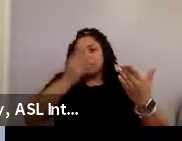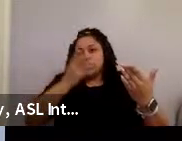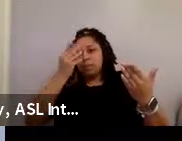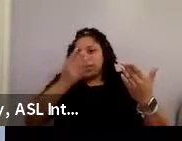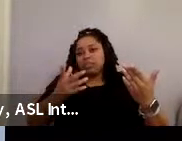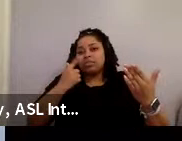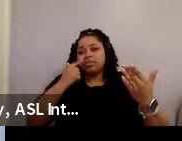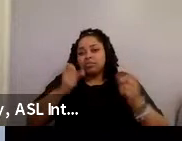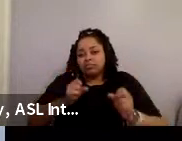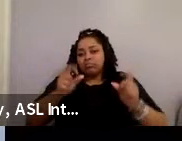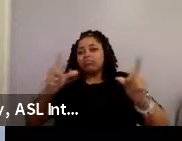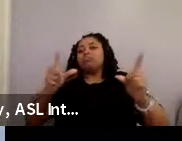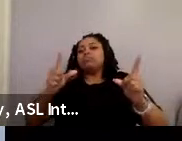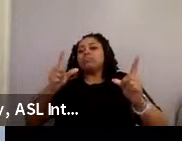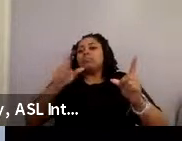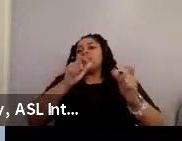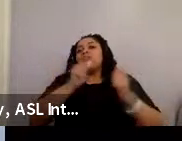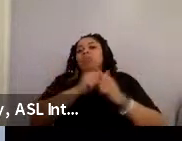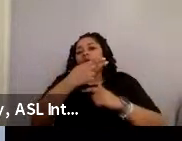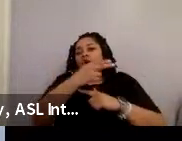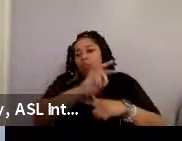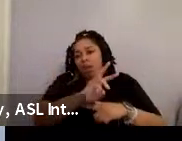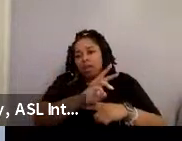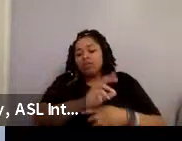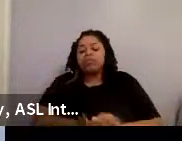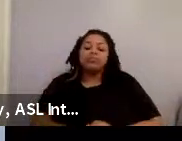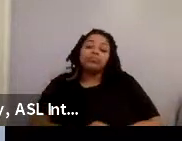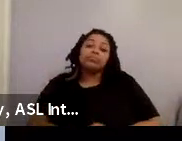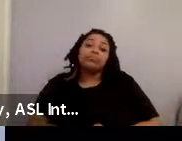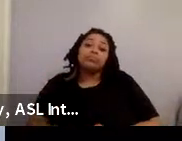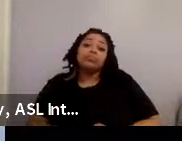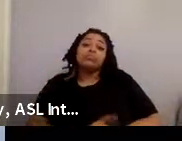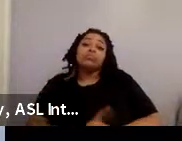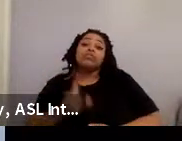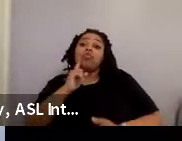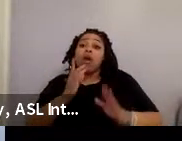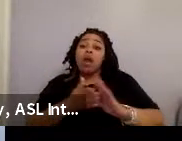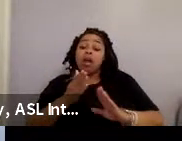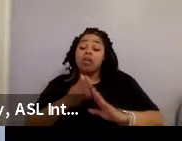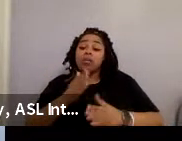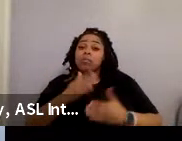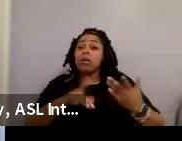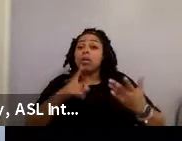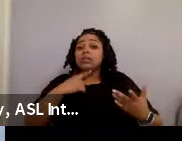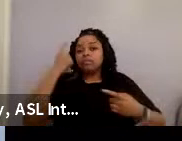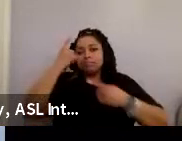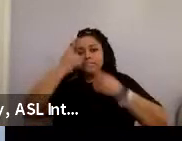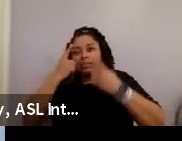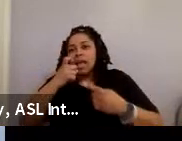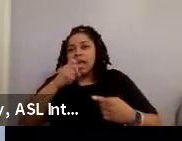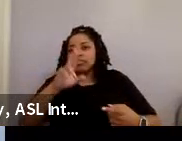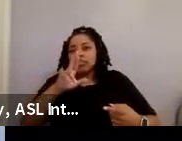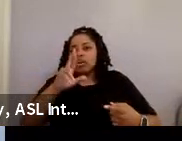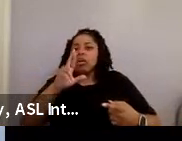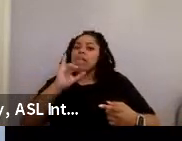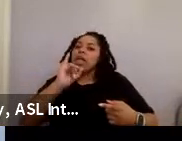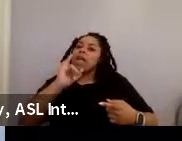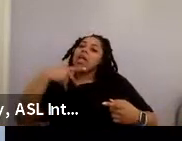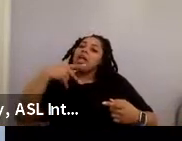information displayed by the hardware. For operable parts, consider the XR's input